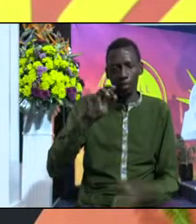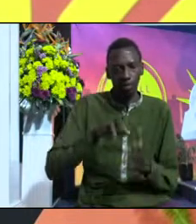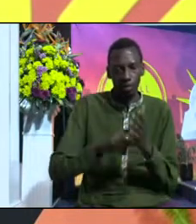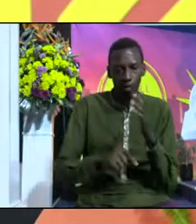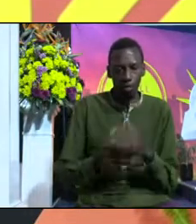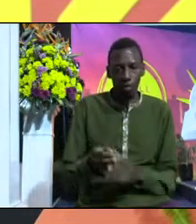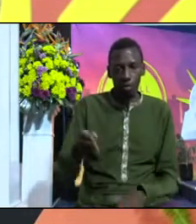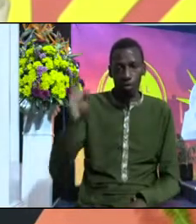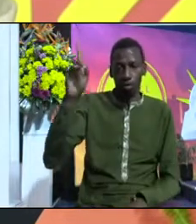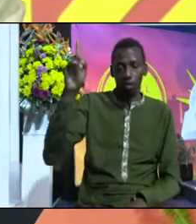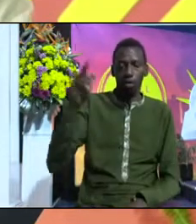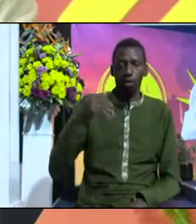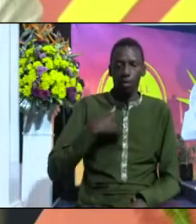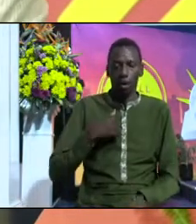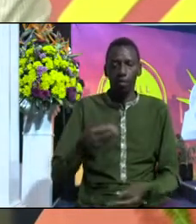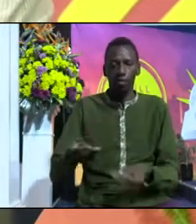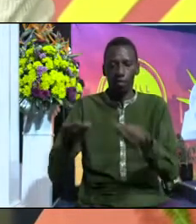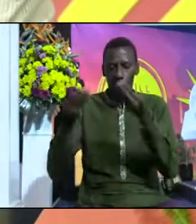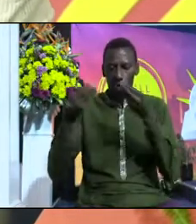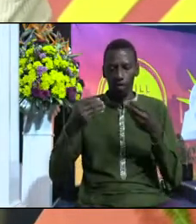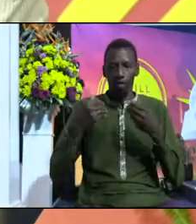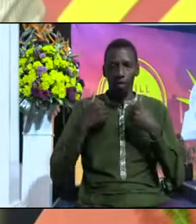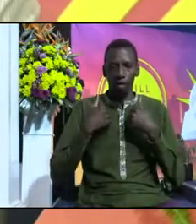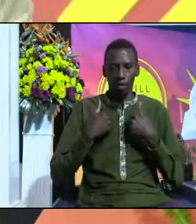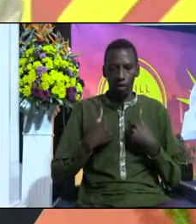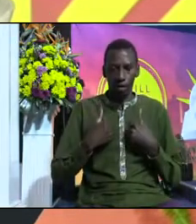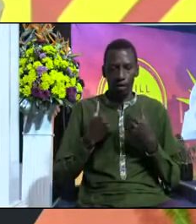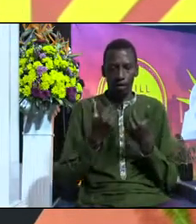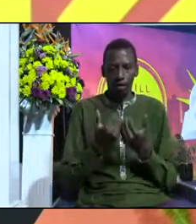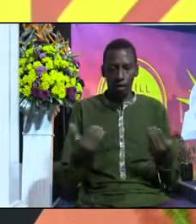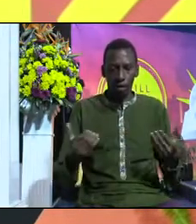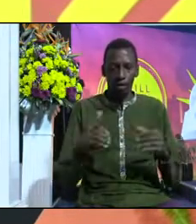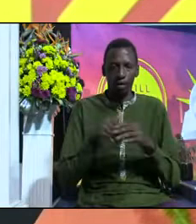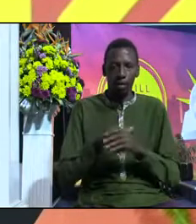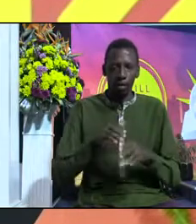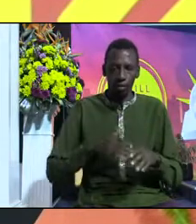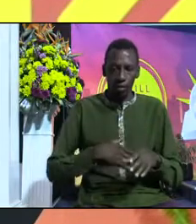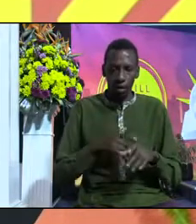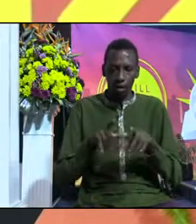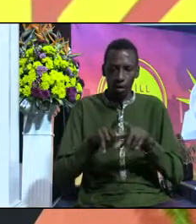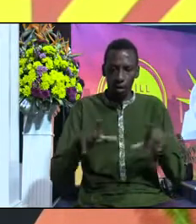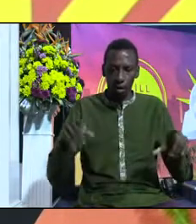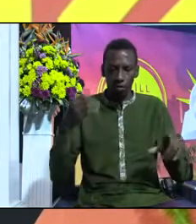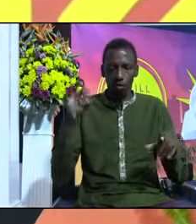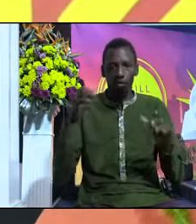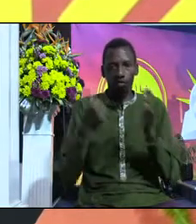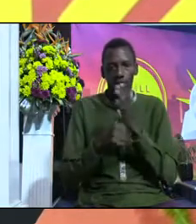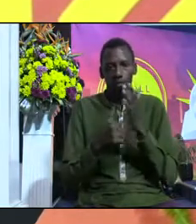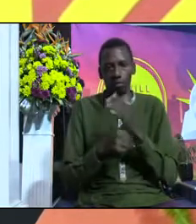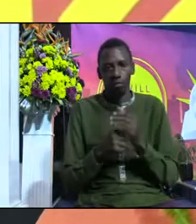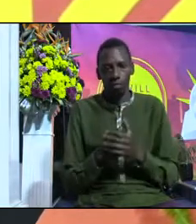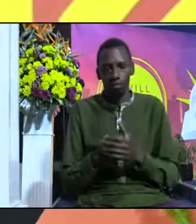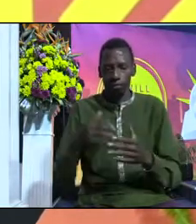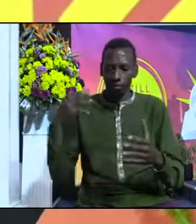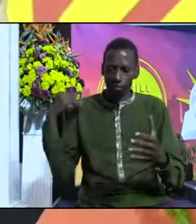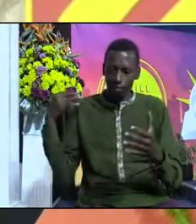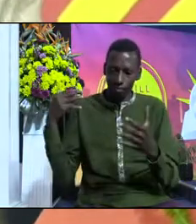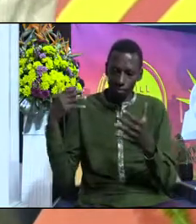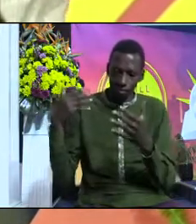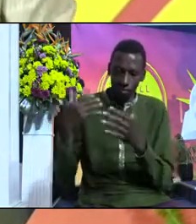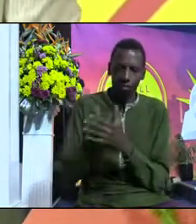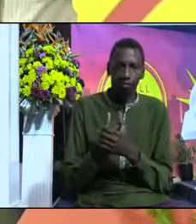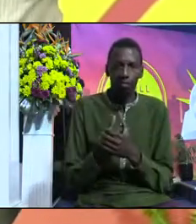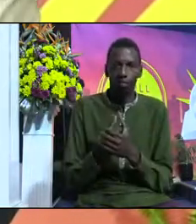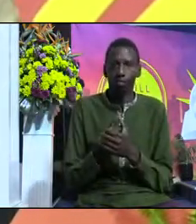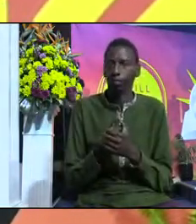children in the land, in my land of trouble. After all that time,